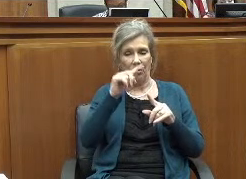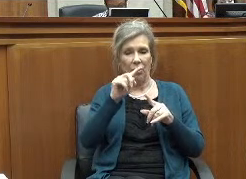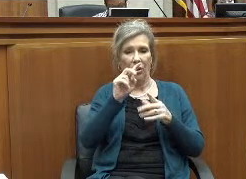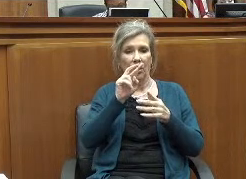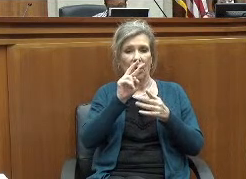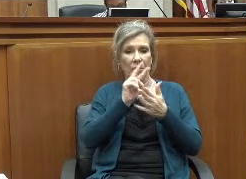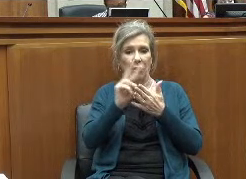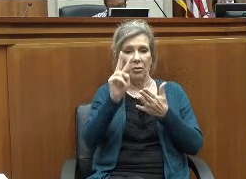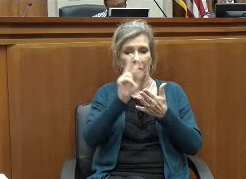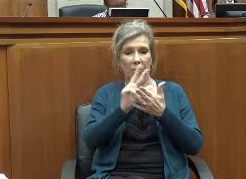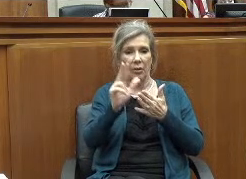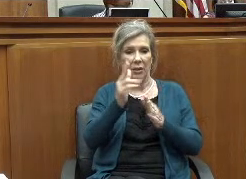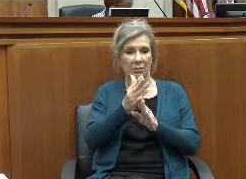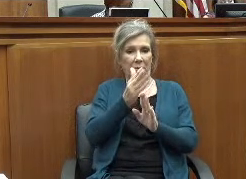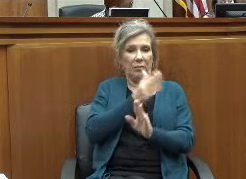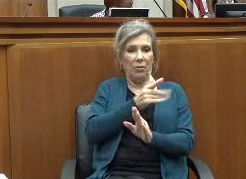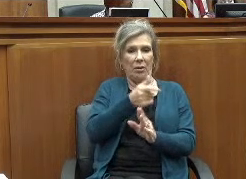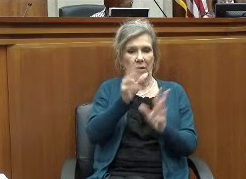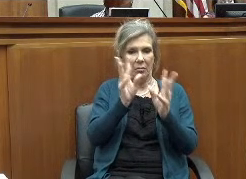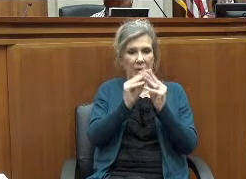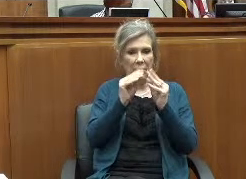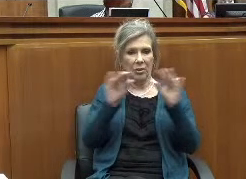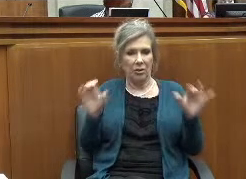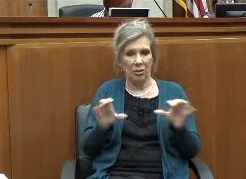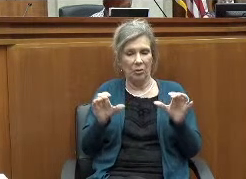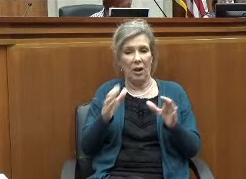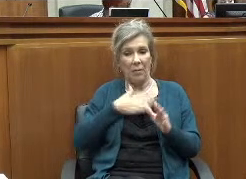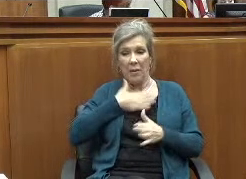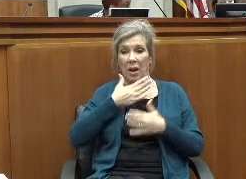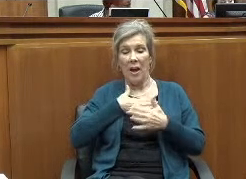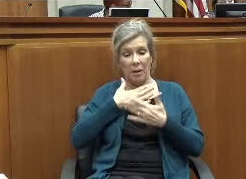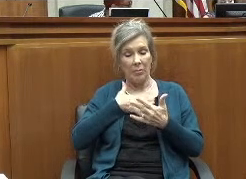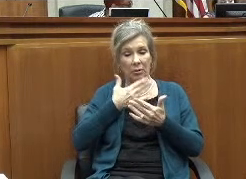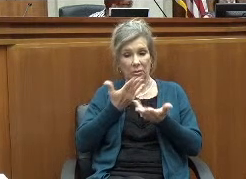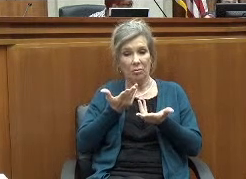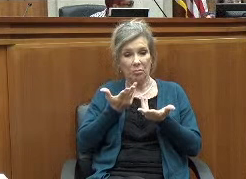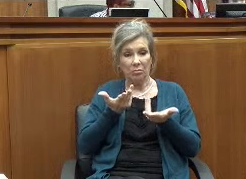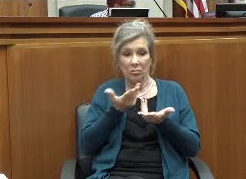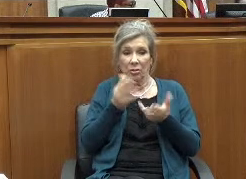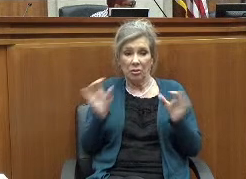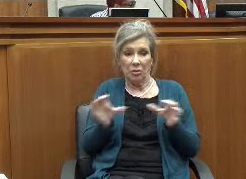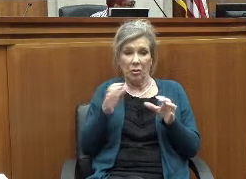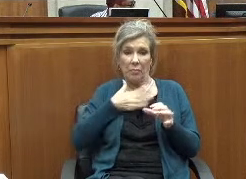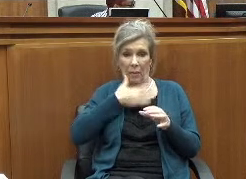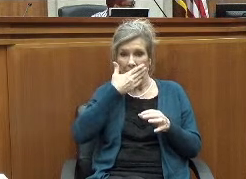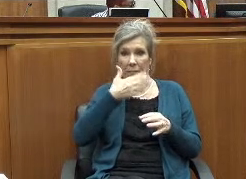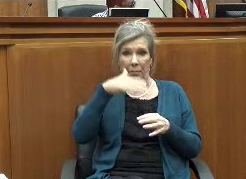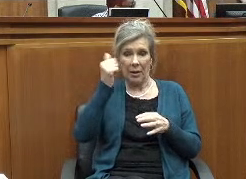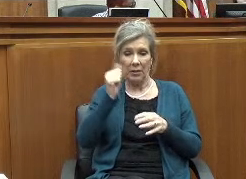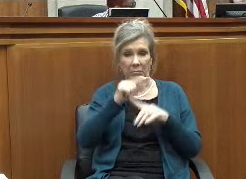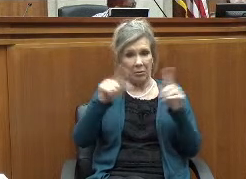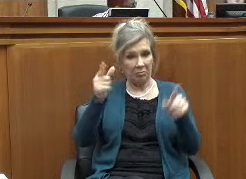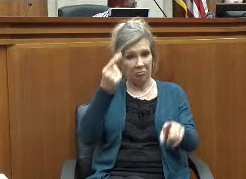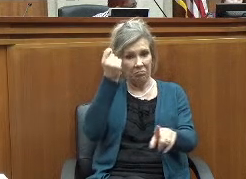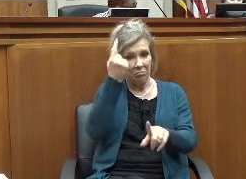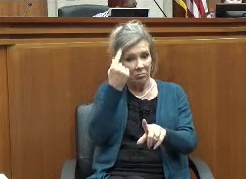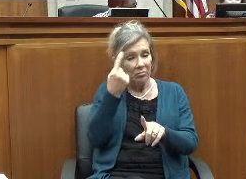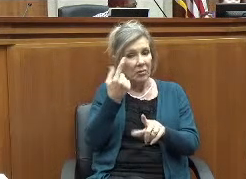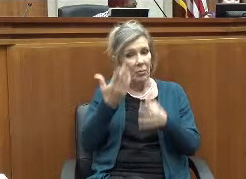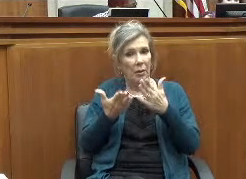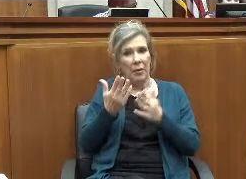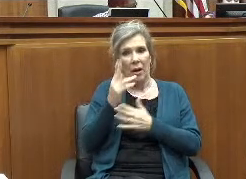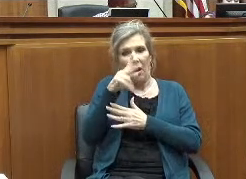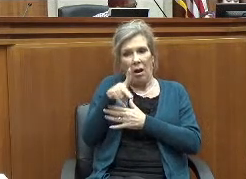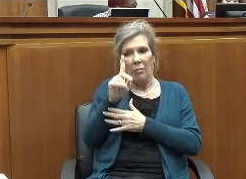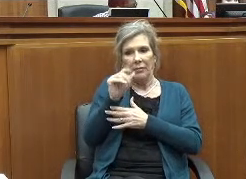that. So I am happy to comply with this or do my best, but just understand that it may be an update